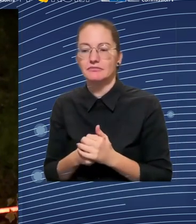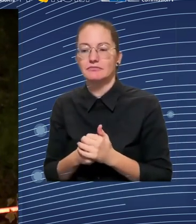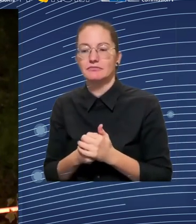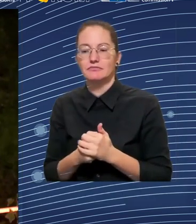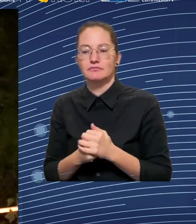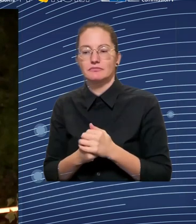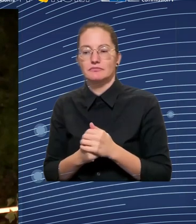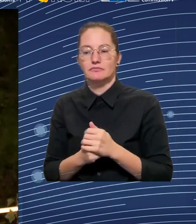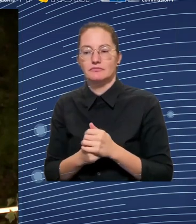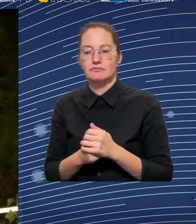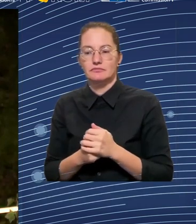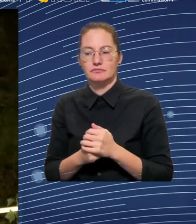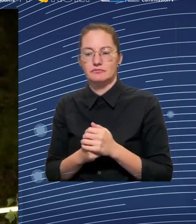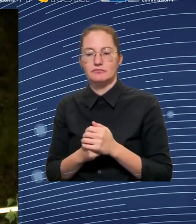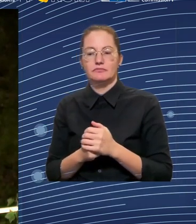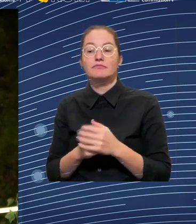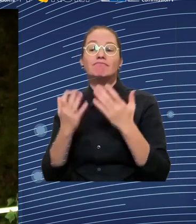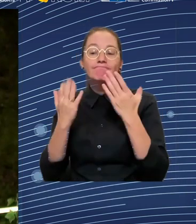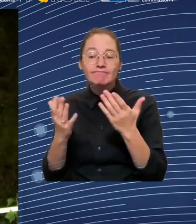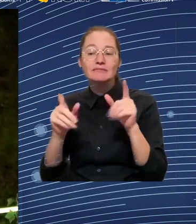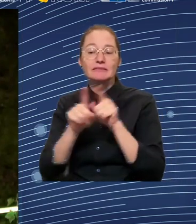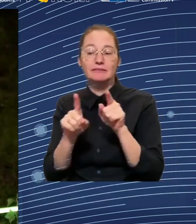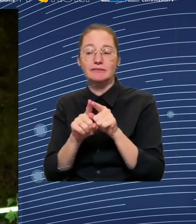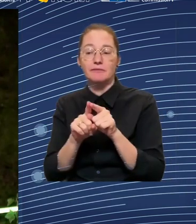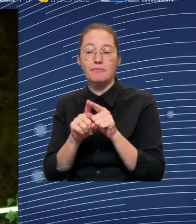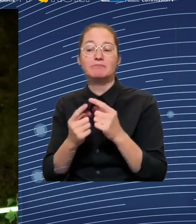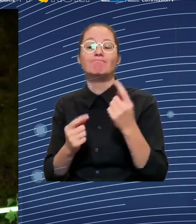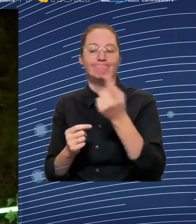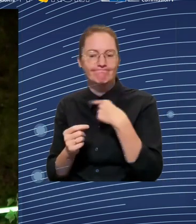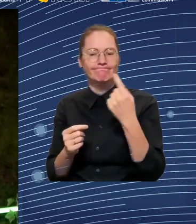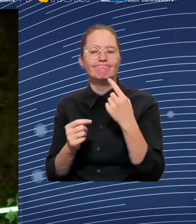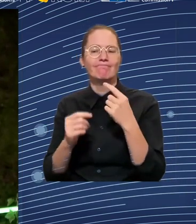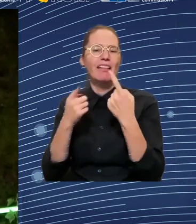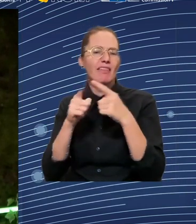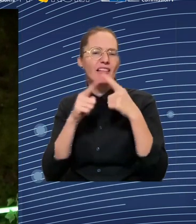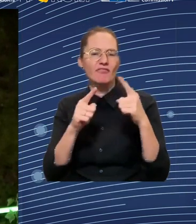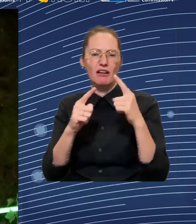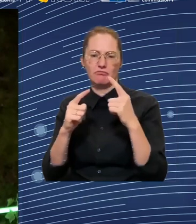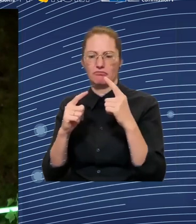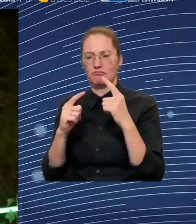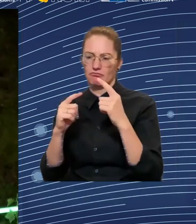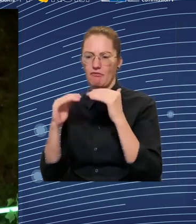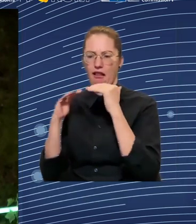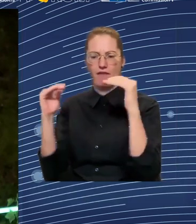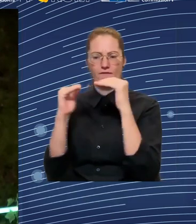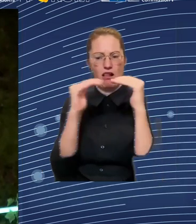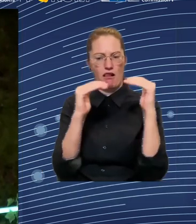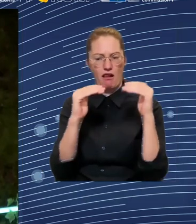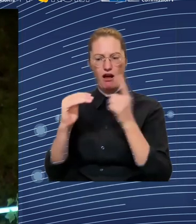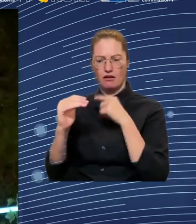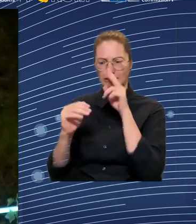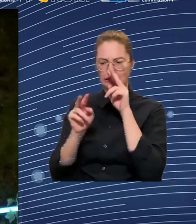safety, levels of maximum for working time, equal treatment, etc., that's something that